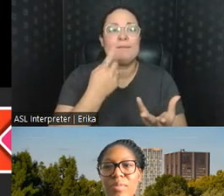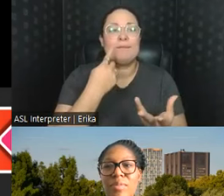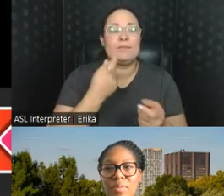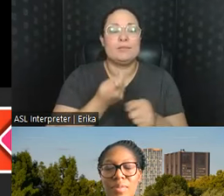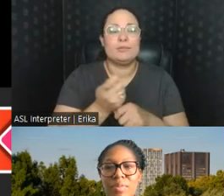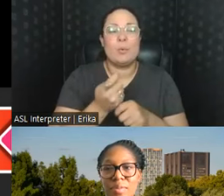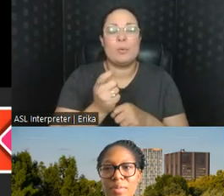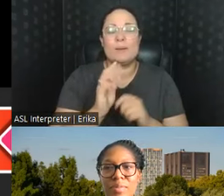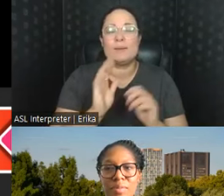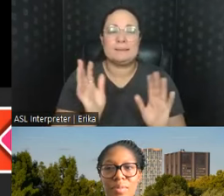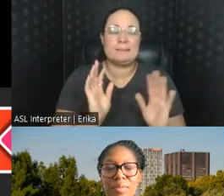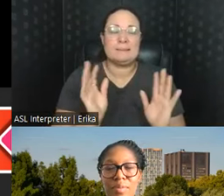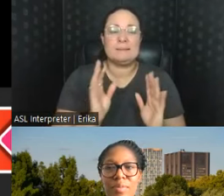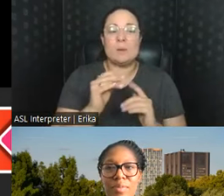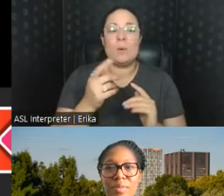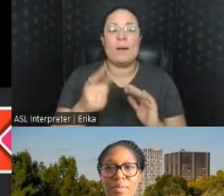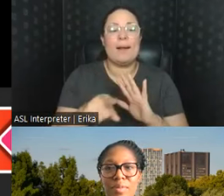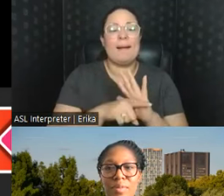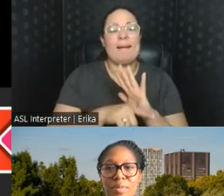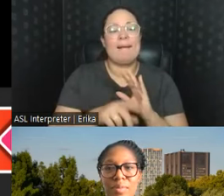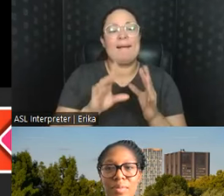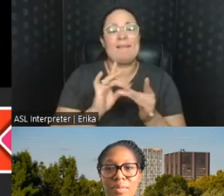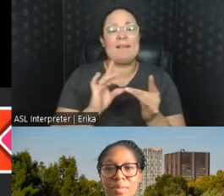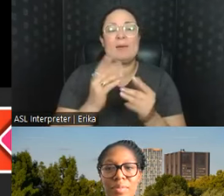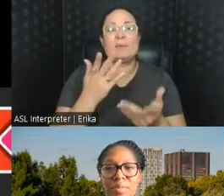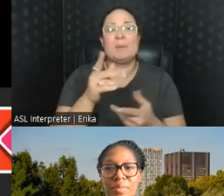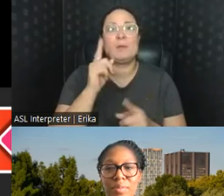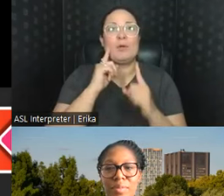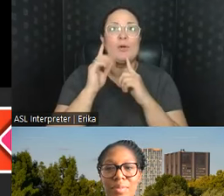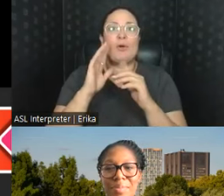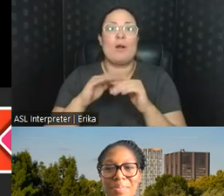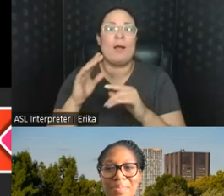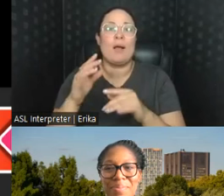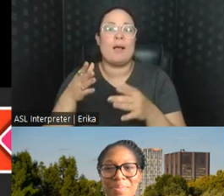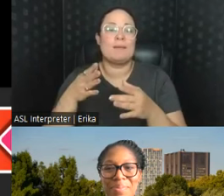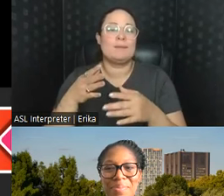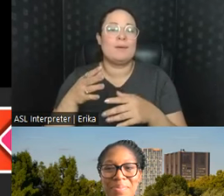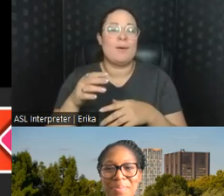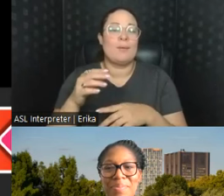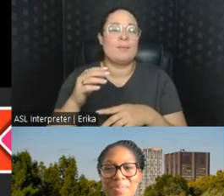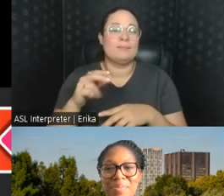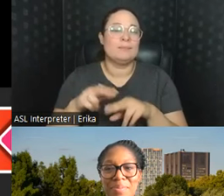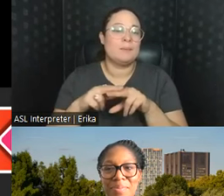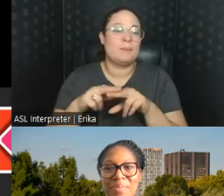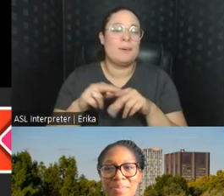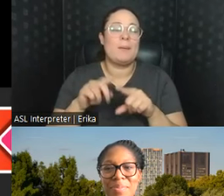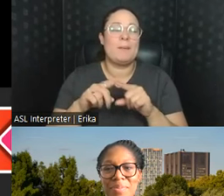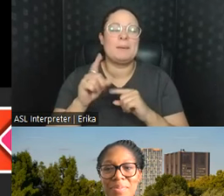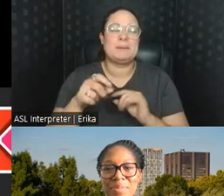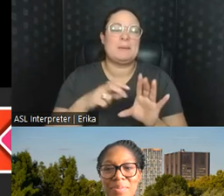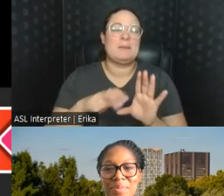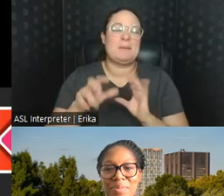just negative language that you might hear on the subway, for example, but, you know, just stuff that we should avoid in general.